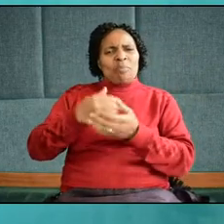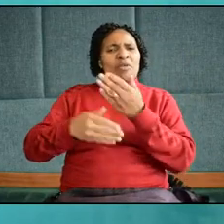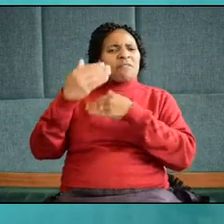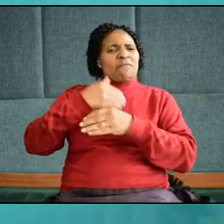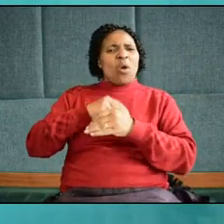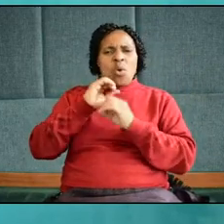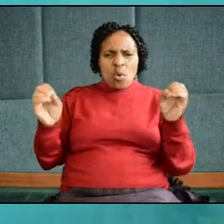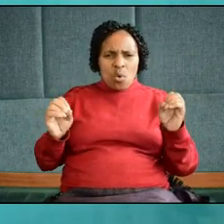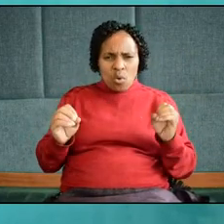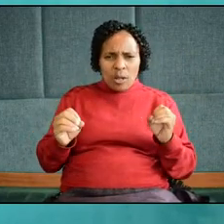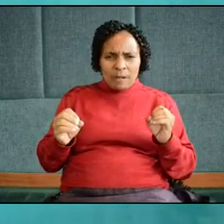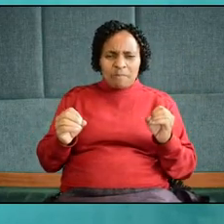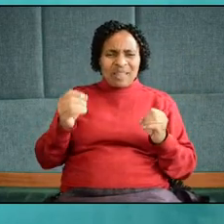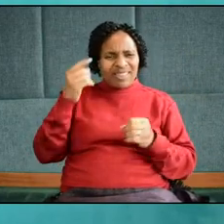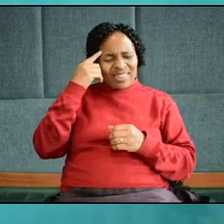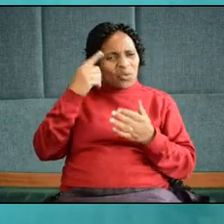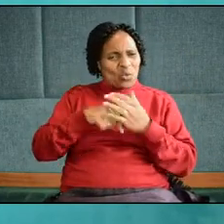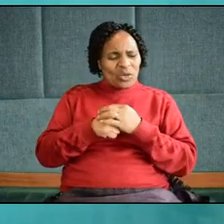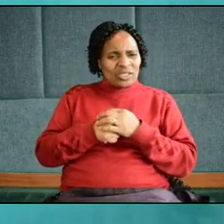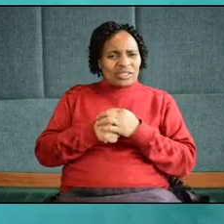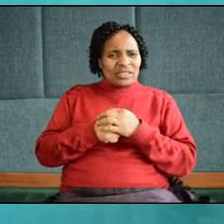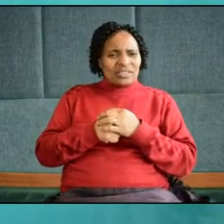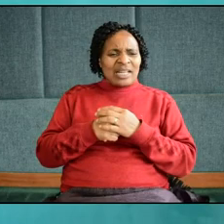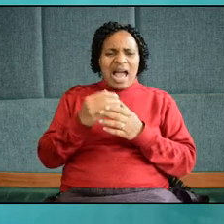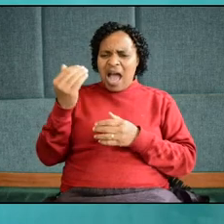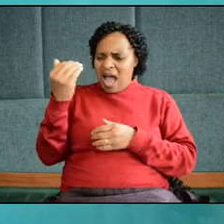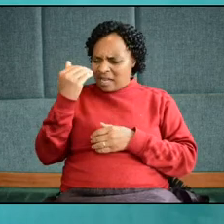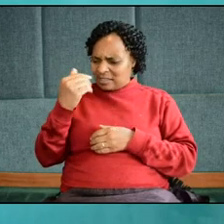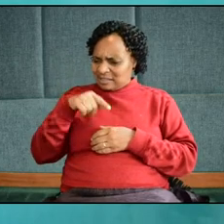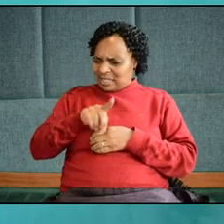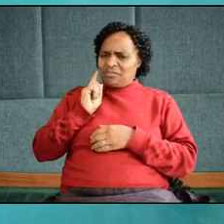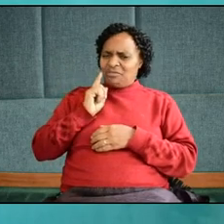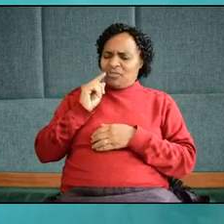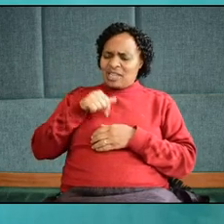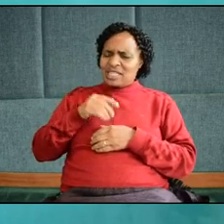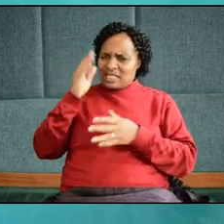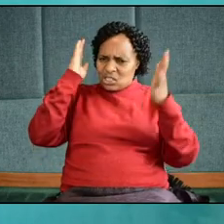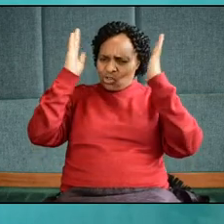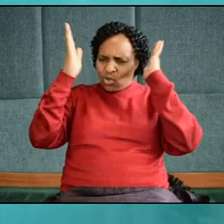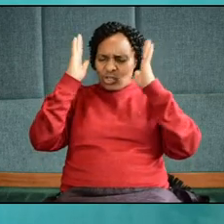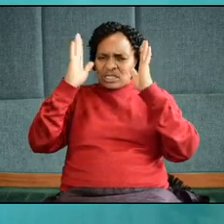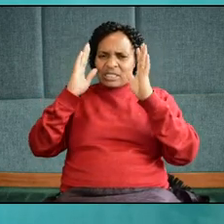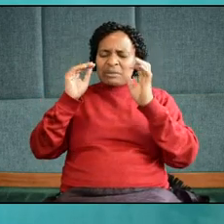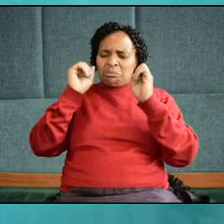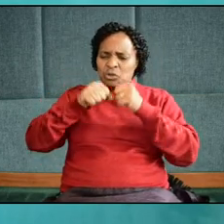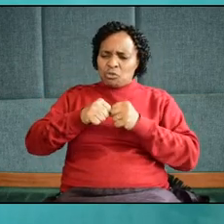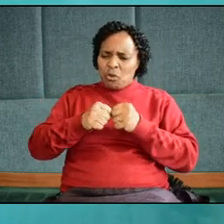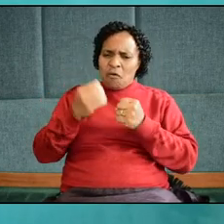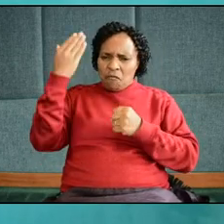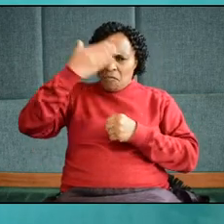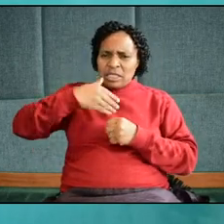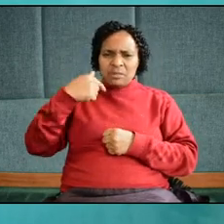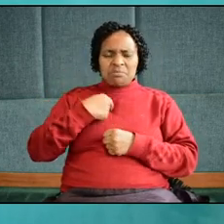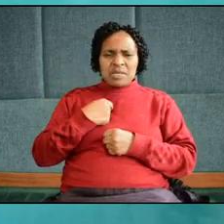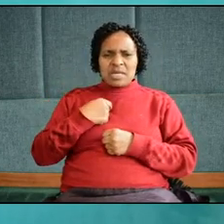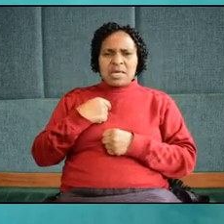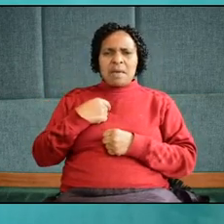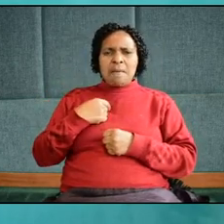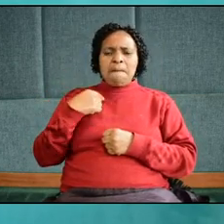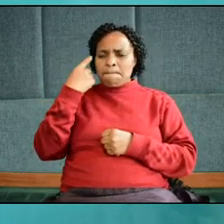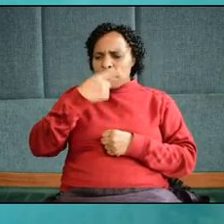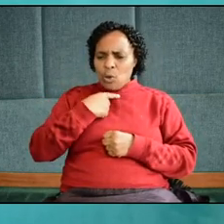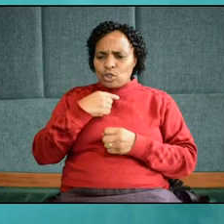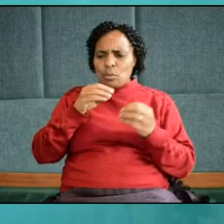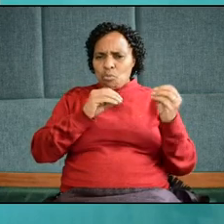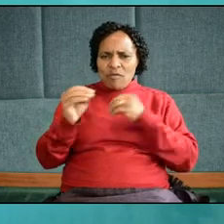before? I mean, and then I think he should just have sat there and just asked himself, like, wait, this donkey has turned the head and its mouth is moving and I can